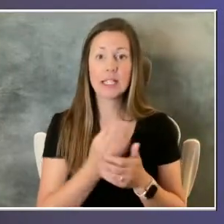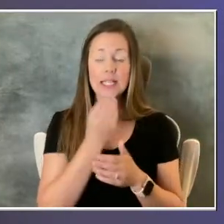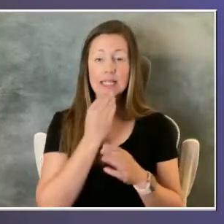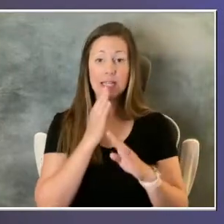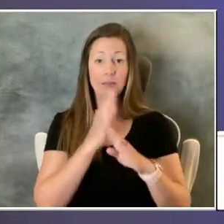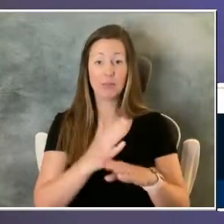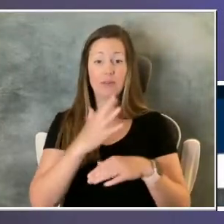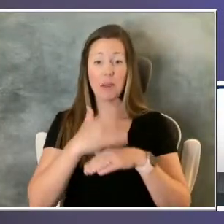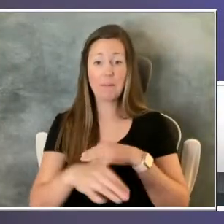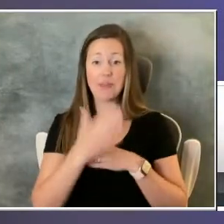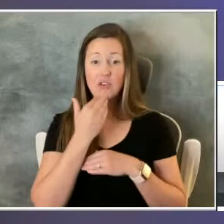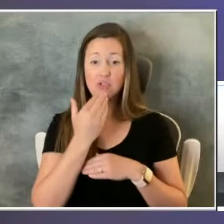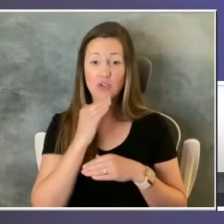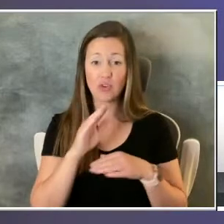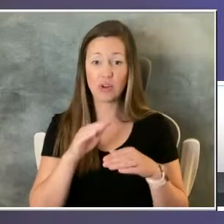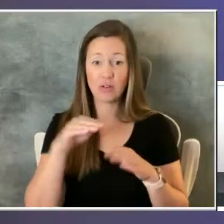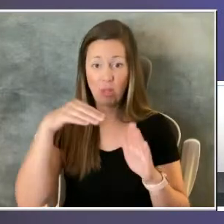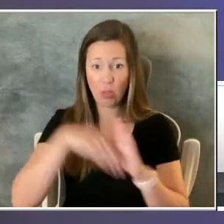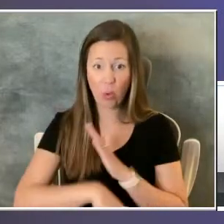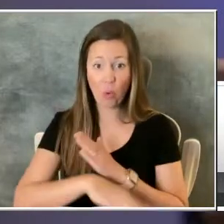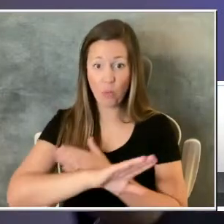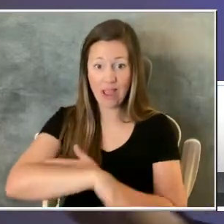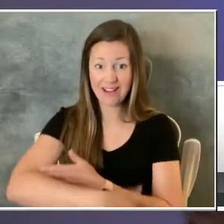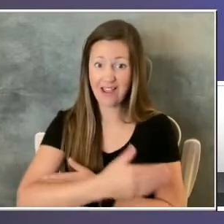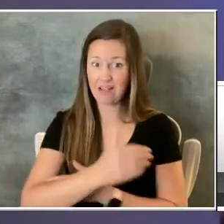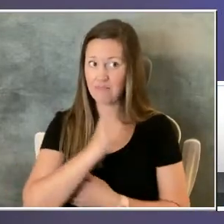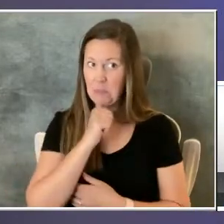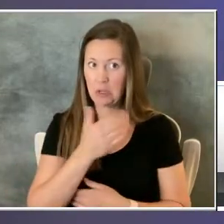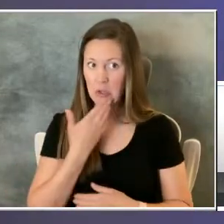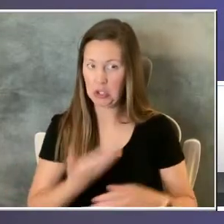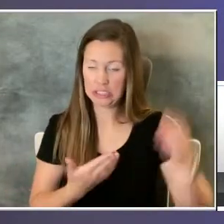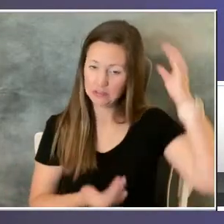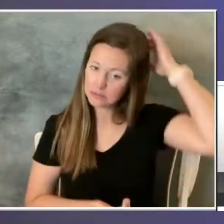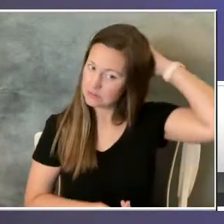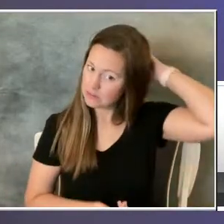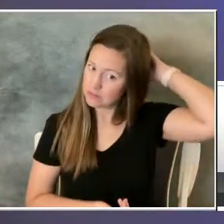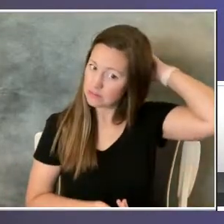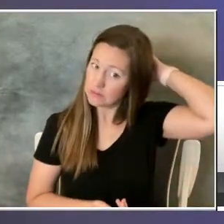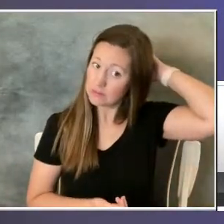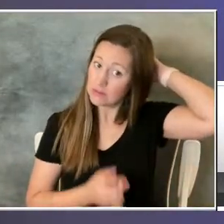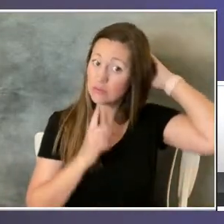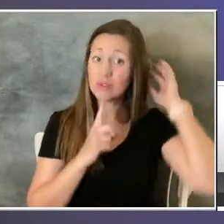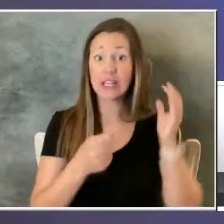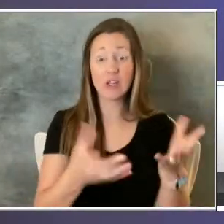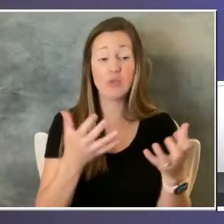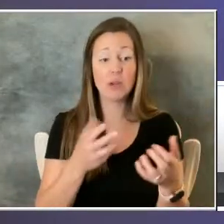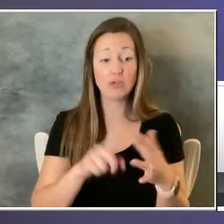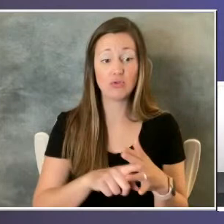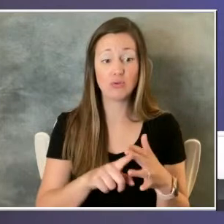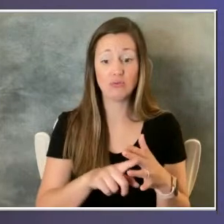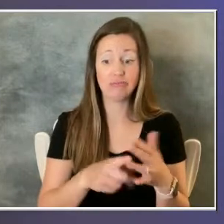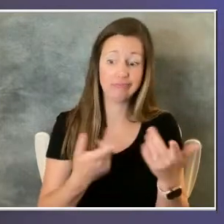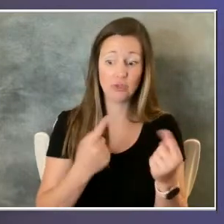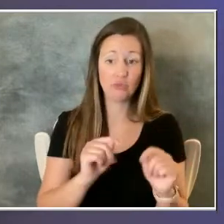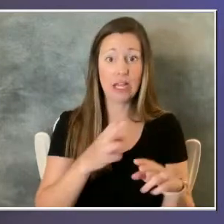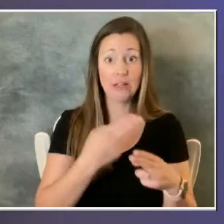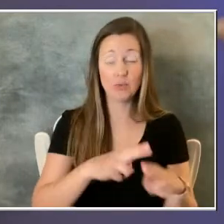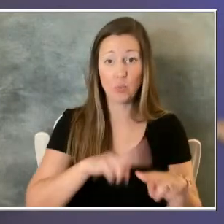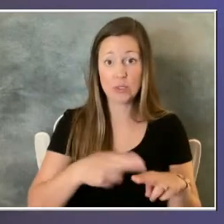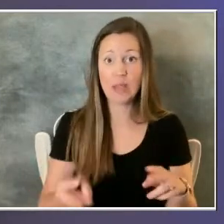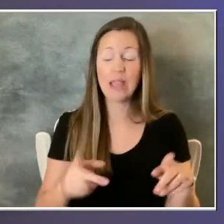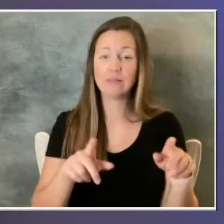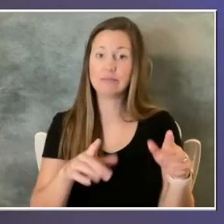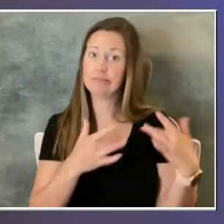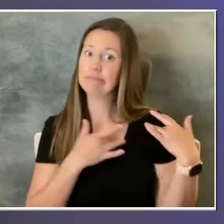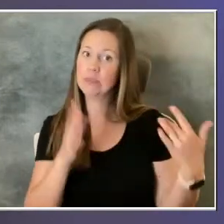at night, it's not a good thing, because especially if you want to try to lose weight too. So then we often reach out to the doctor, say, hey doc, the